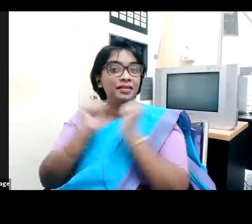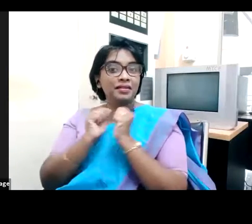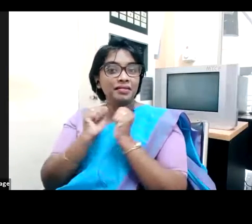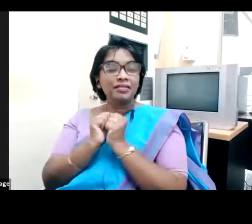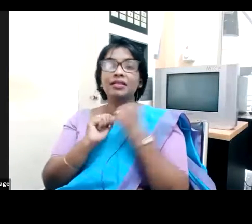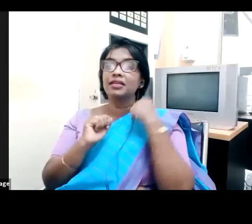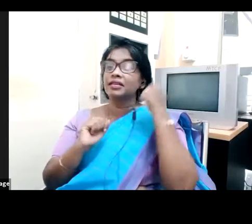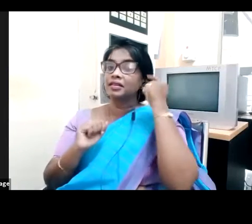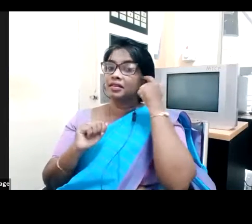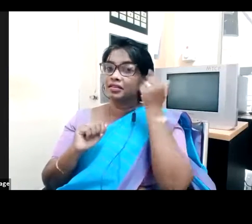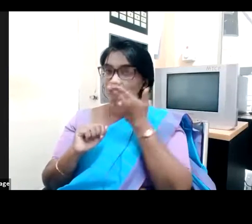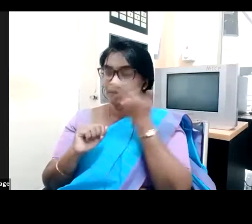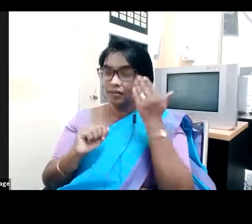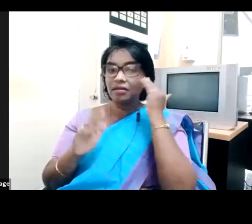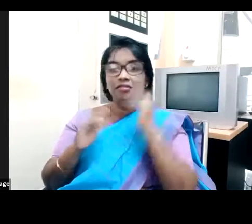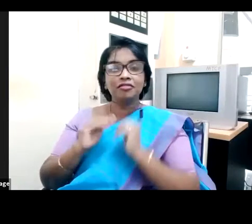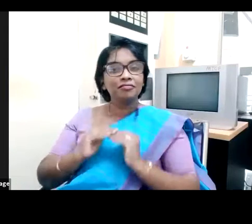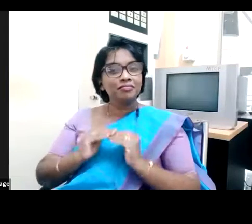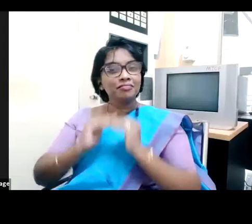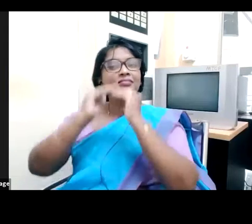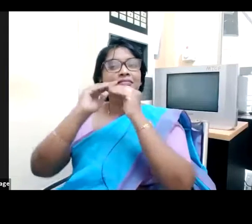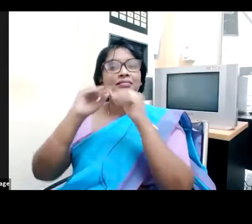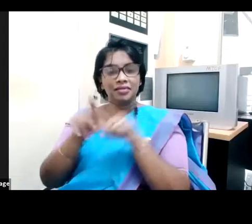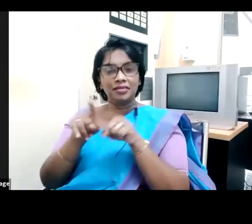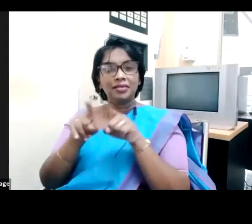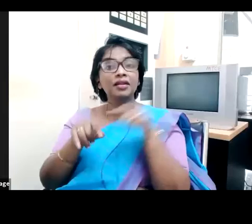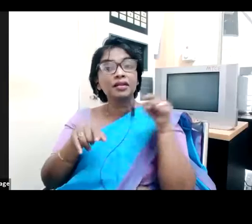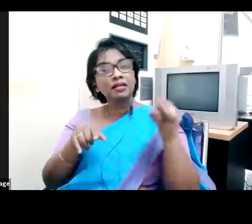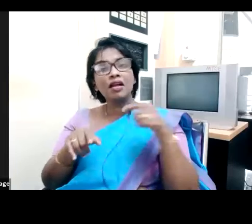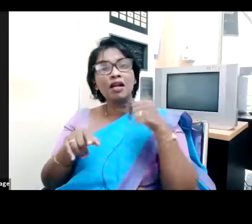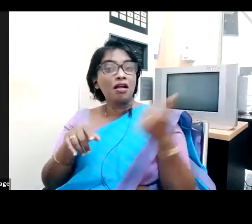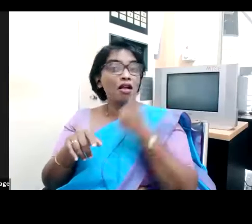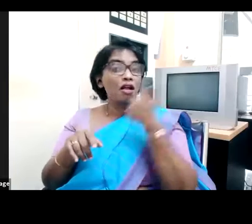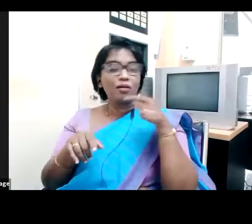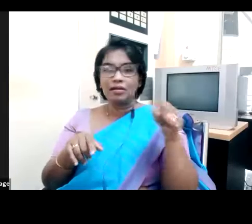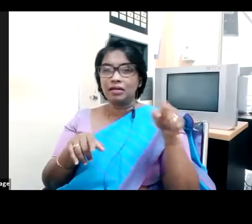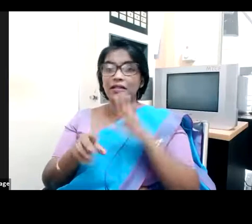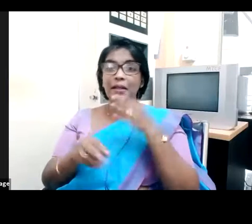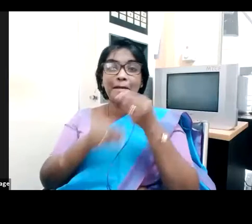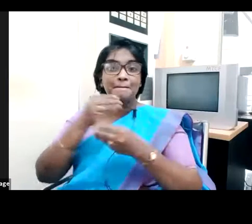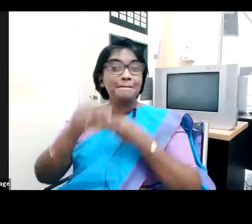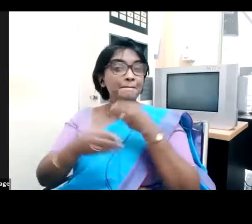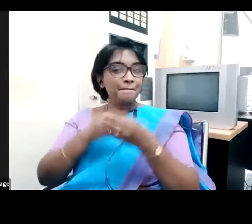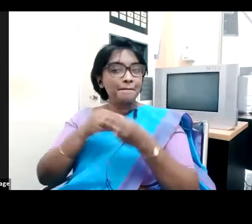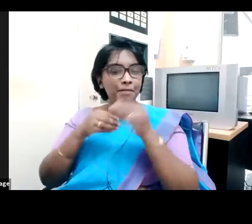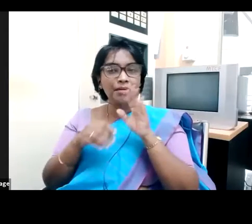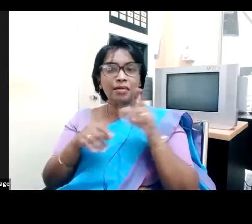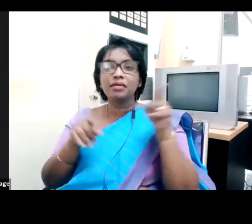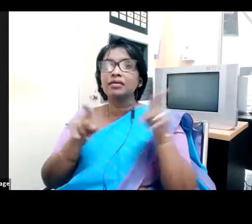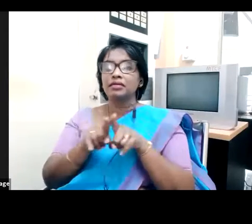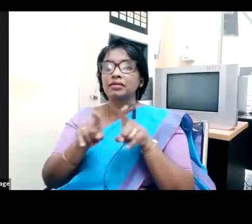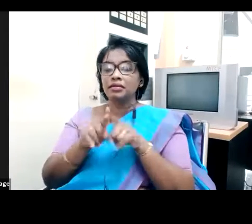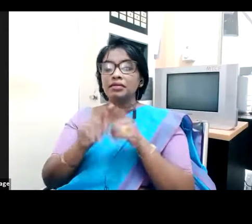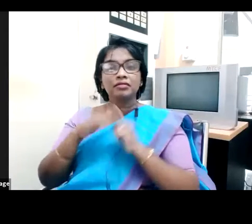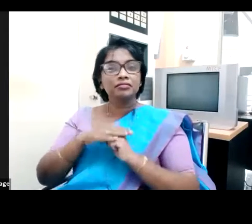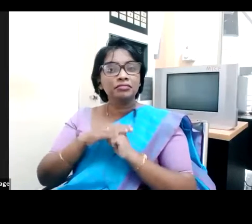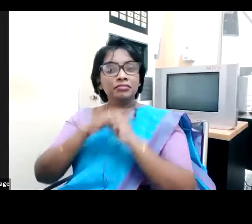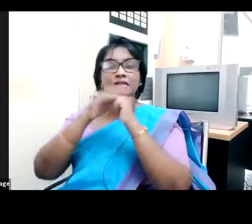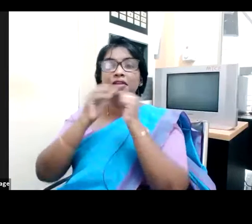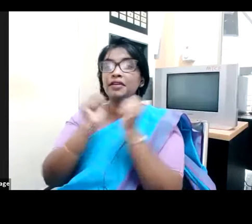it is not new to businesses, because progressive businesses understand